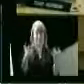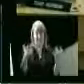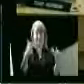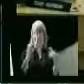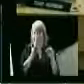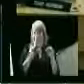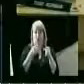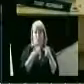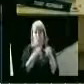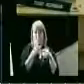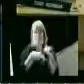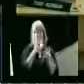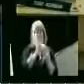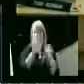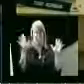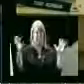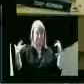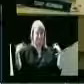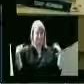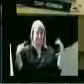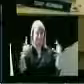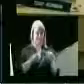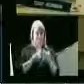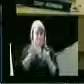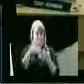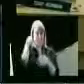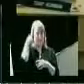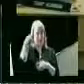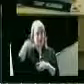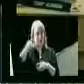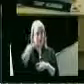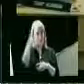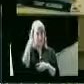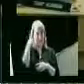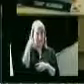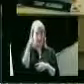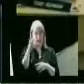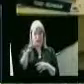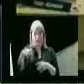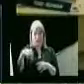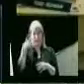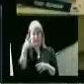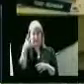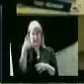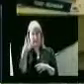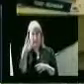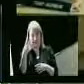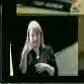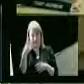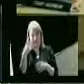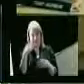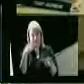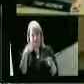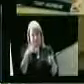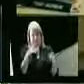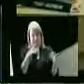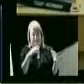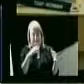what I think that you'll see, and if you haven't already viewed the